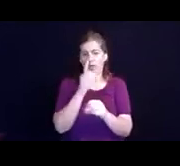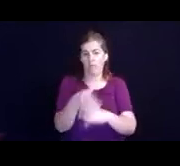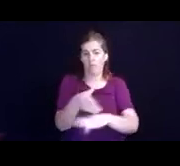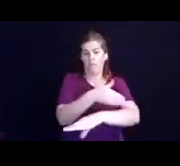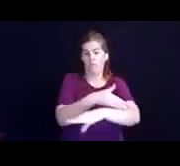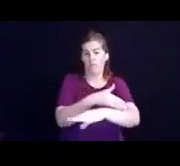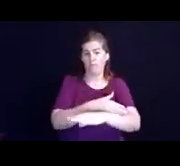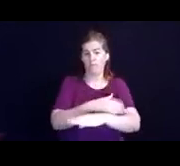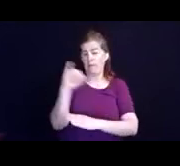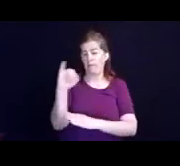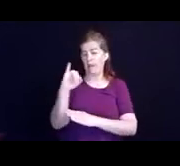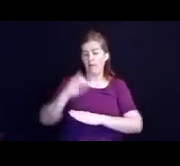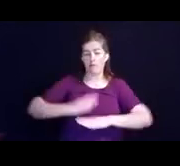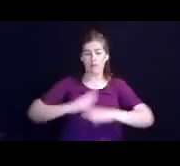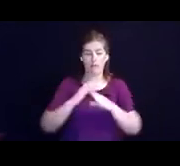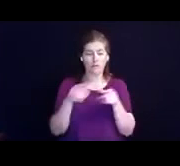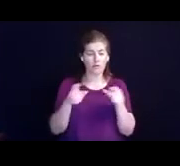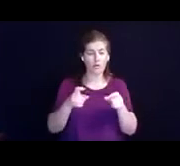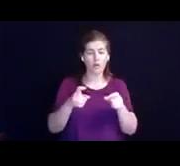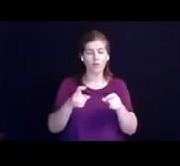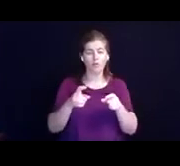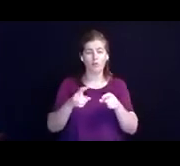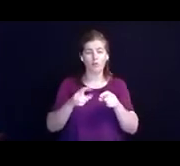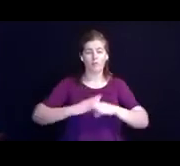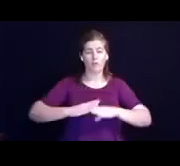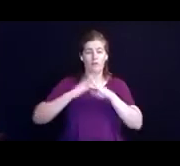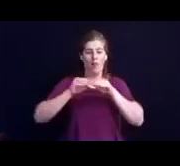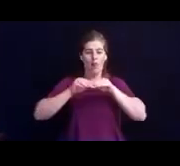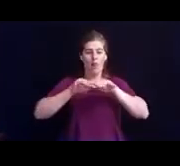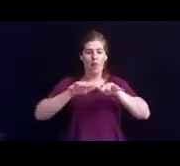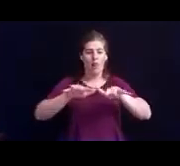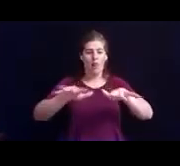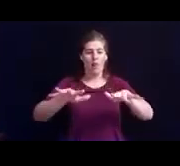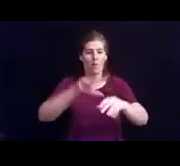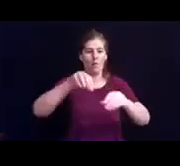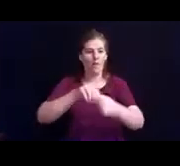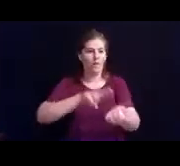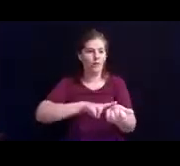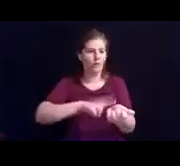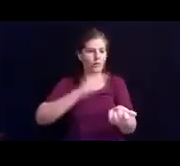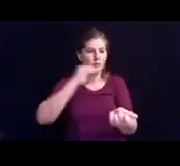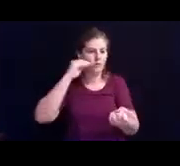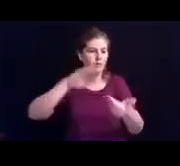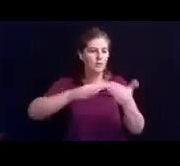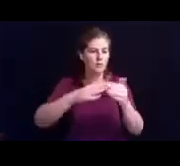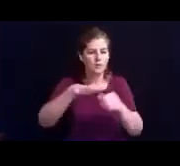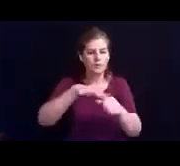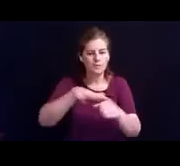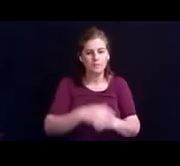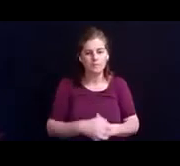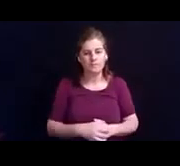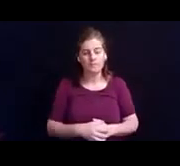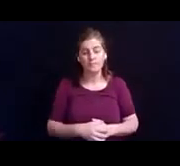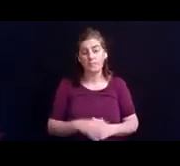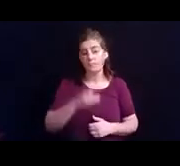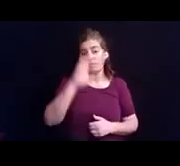infection prevention and control to prevent the spread of COVID-19 in our communities and in our nursing homes. We know